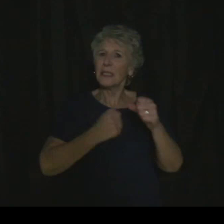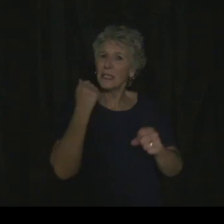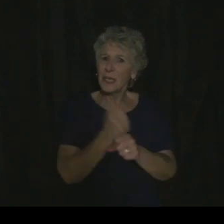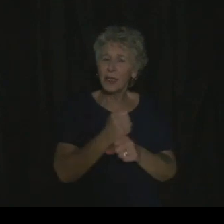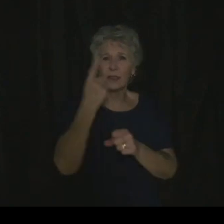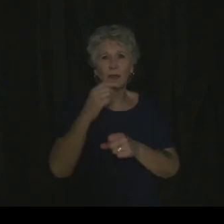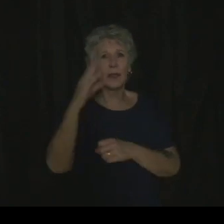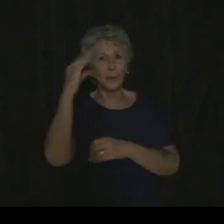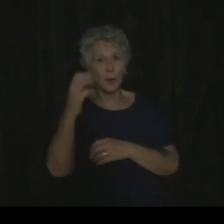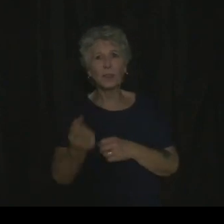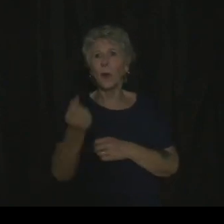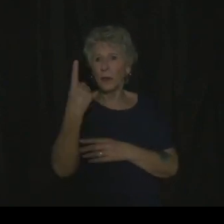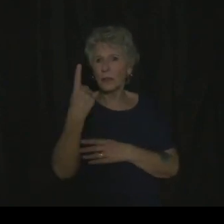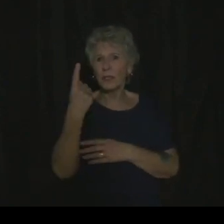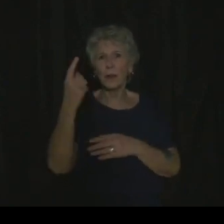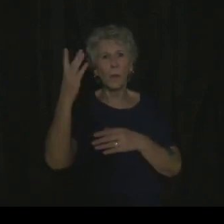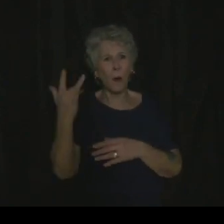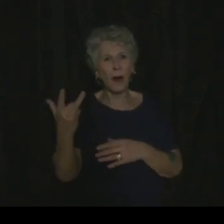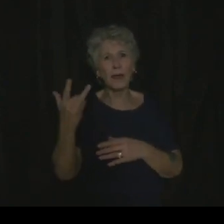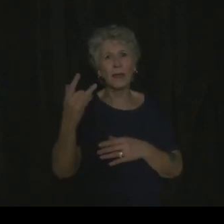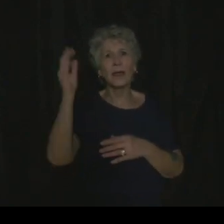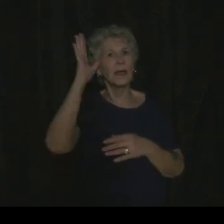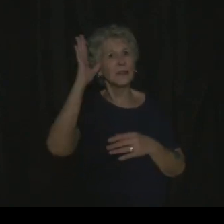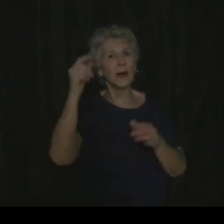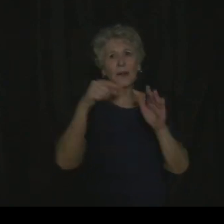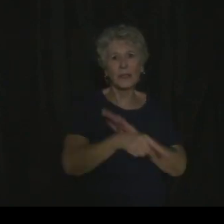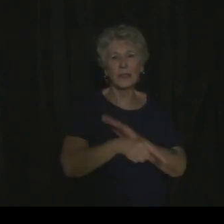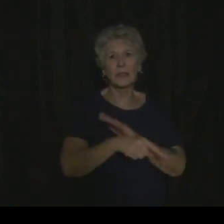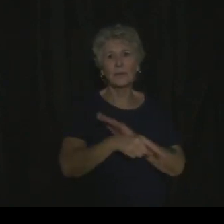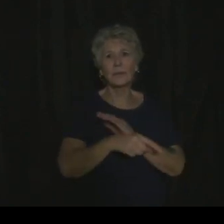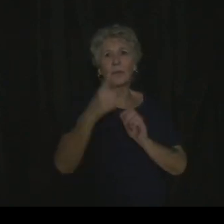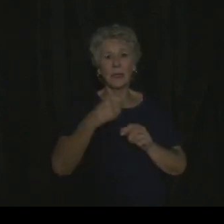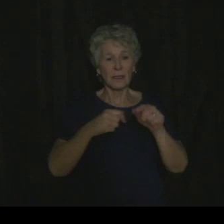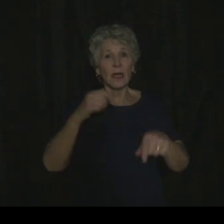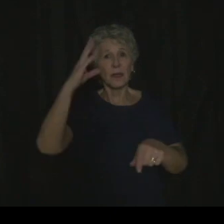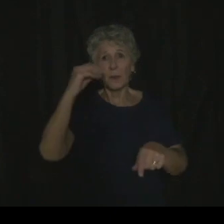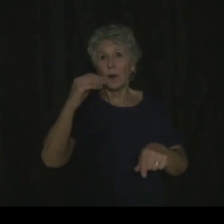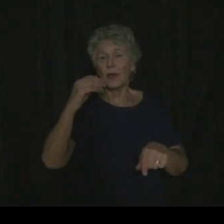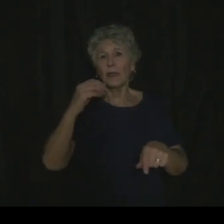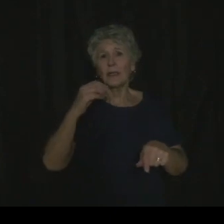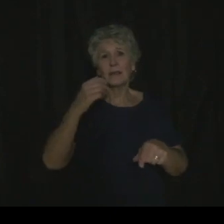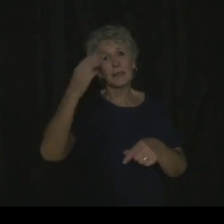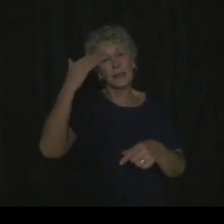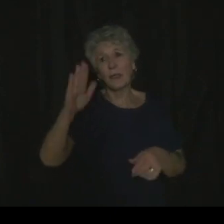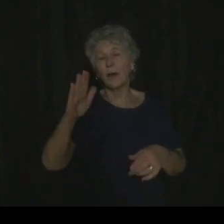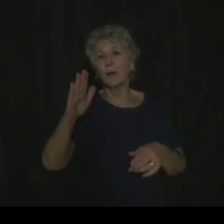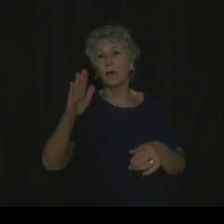for the boy to understand his father's action because of his own ignorance and misplaced